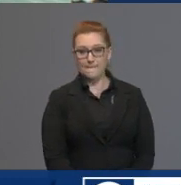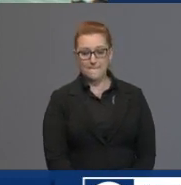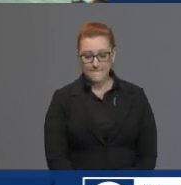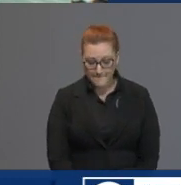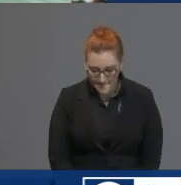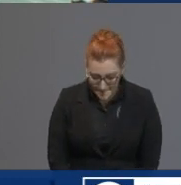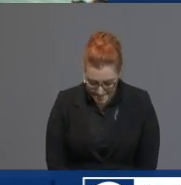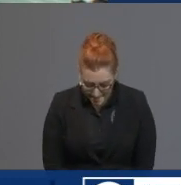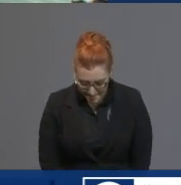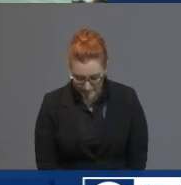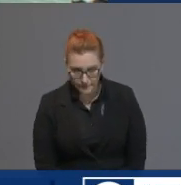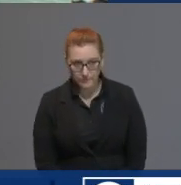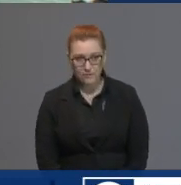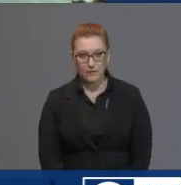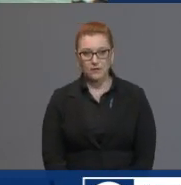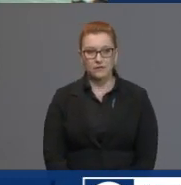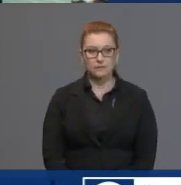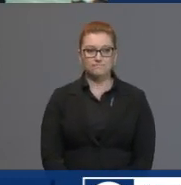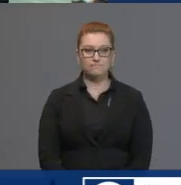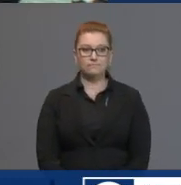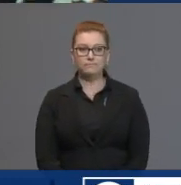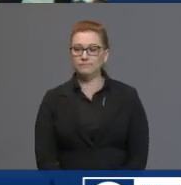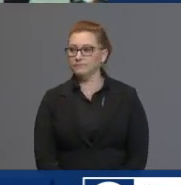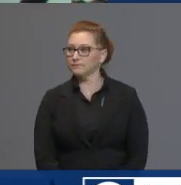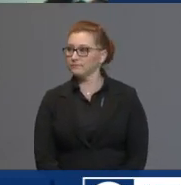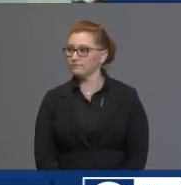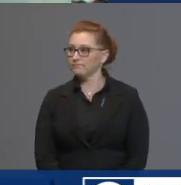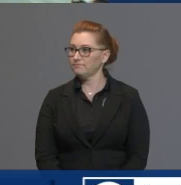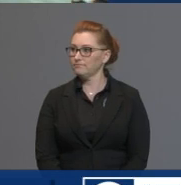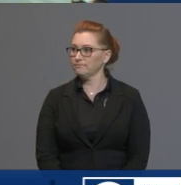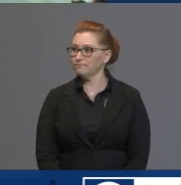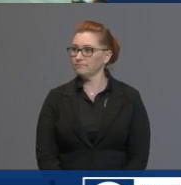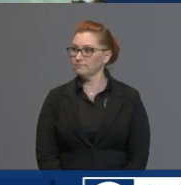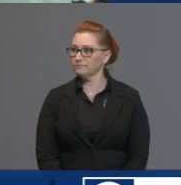About 60 seconds out. Who's the official?